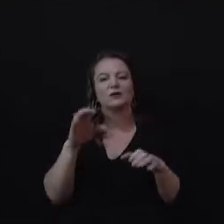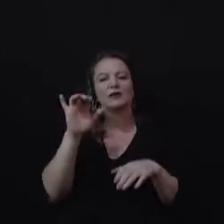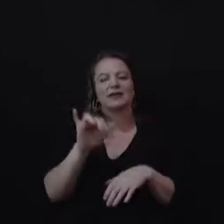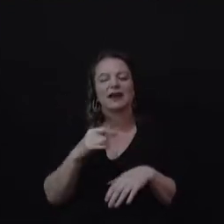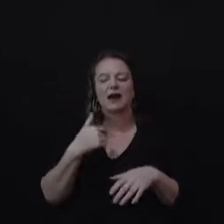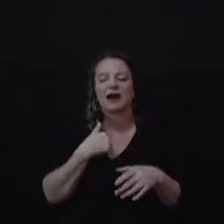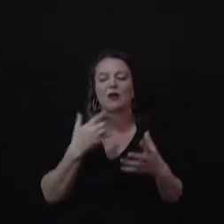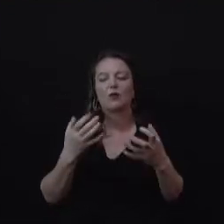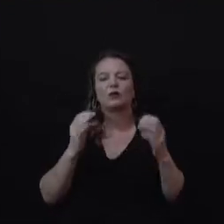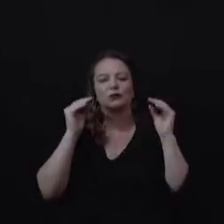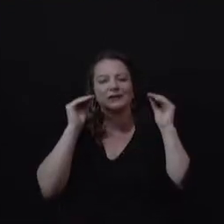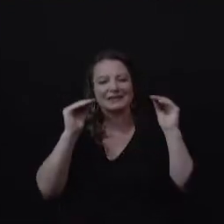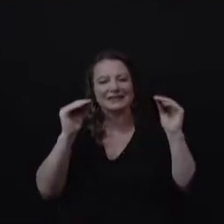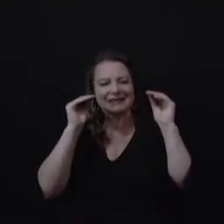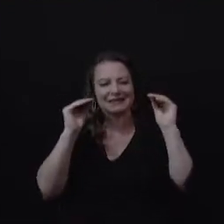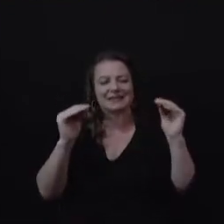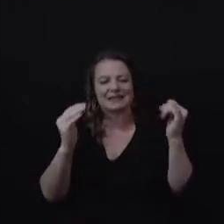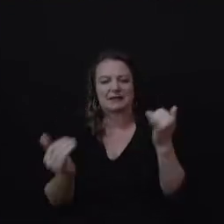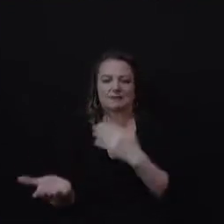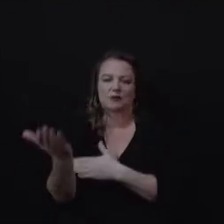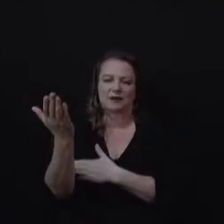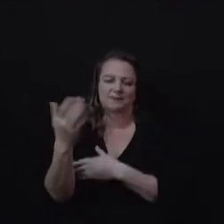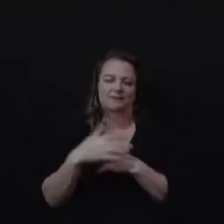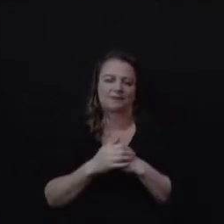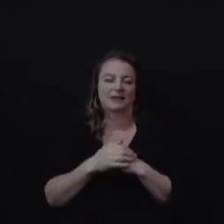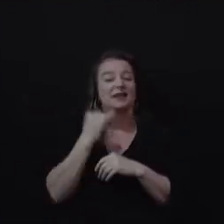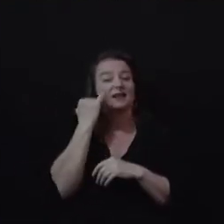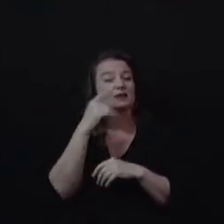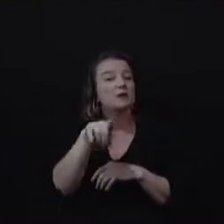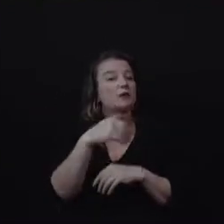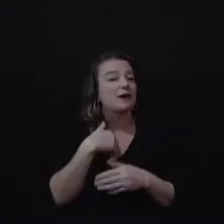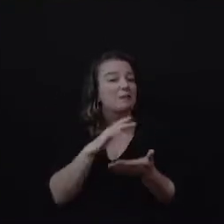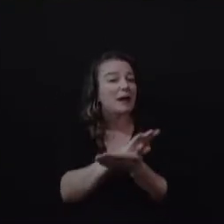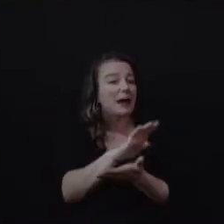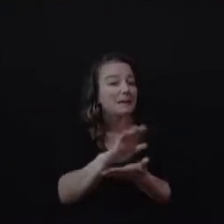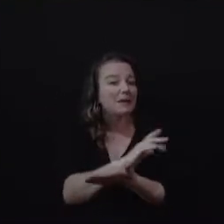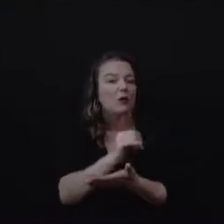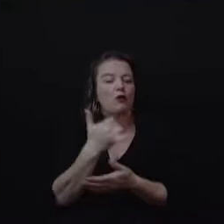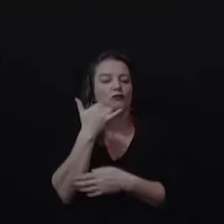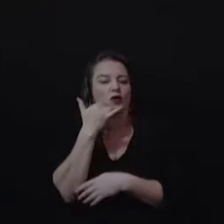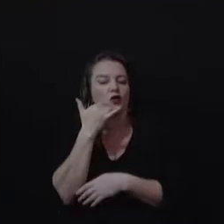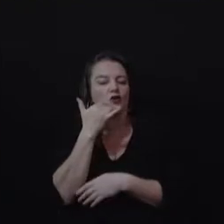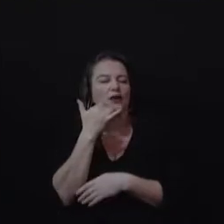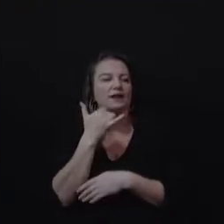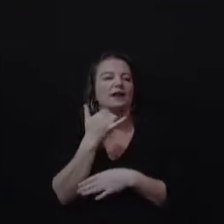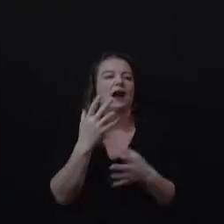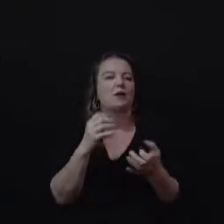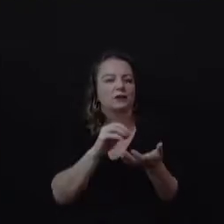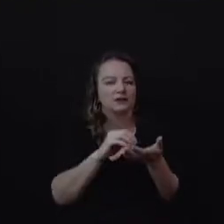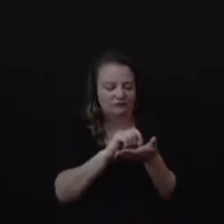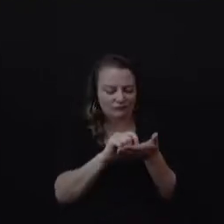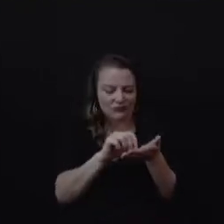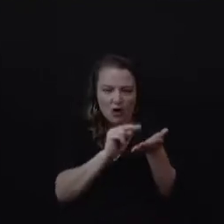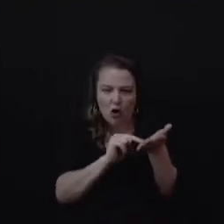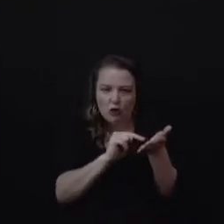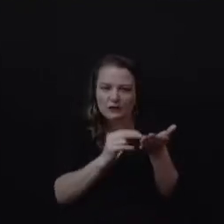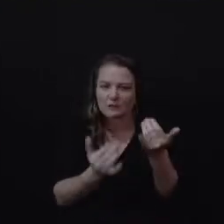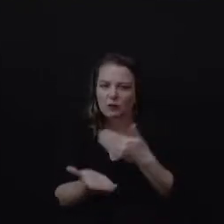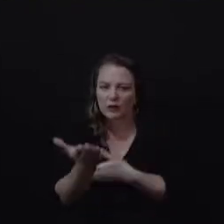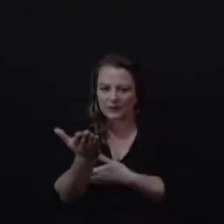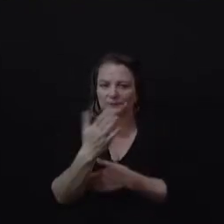want to teach this morning. So if you have a piece of paper, if you have your phones, I want you to take notes this morning as